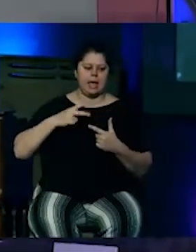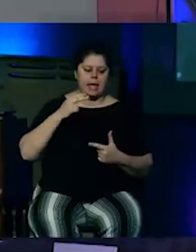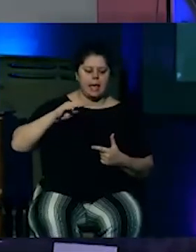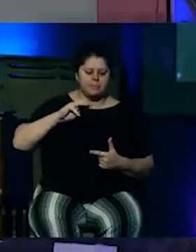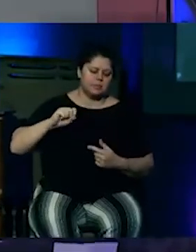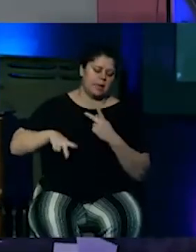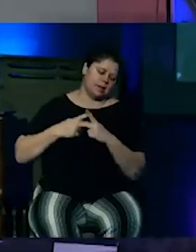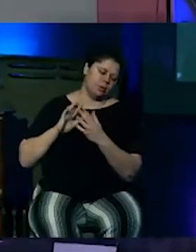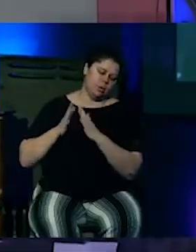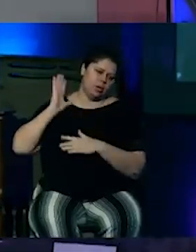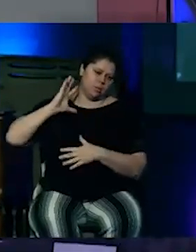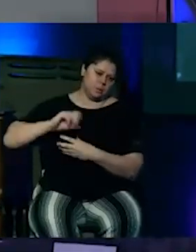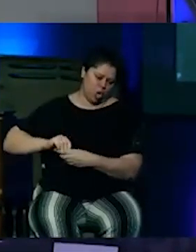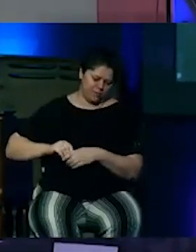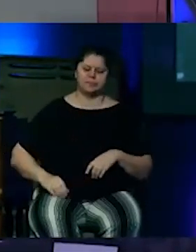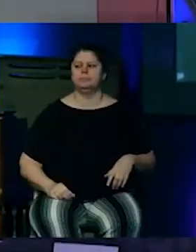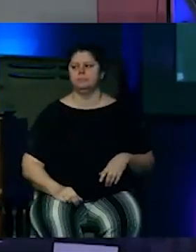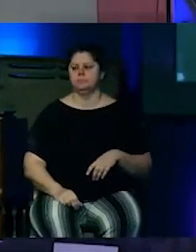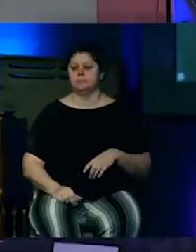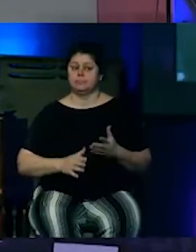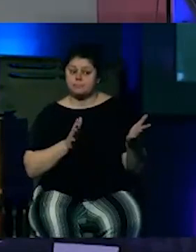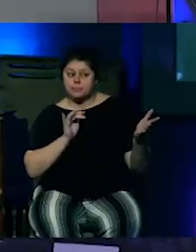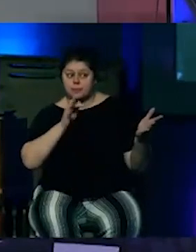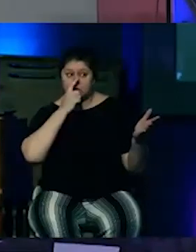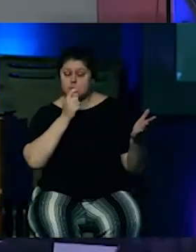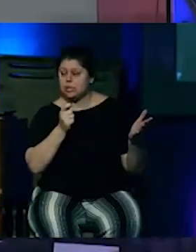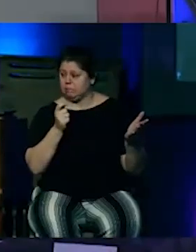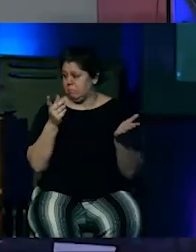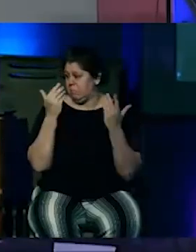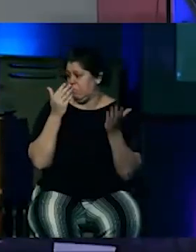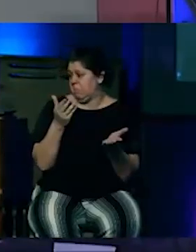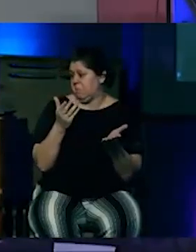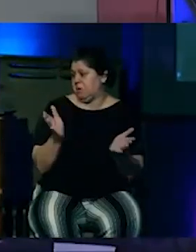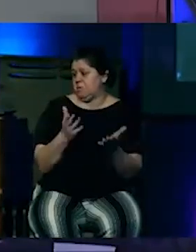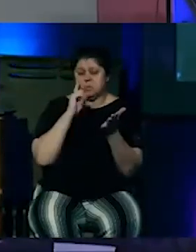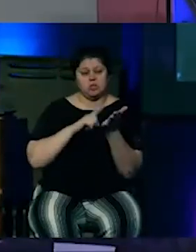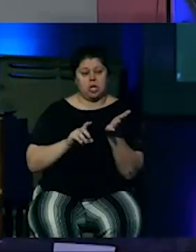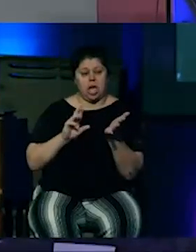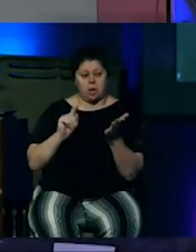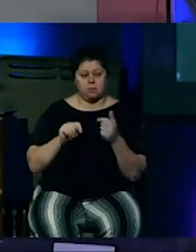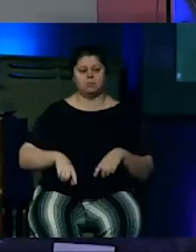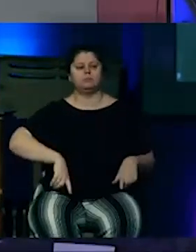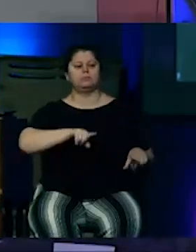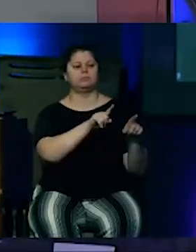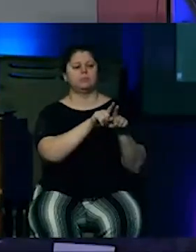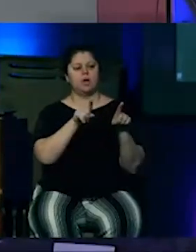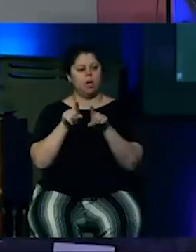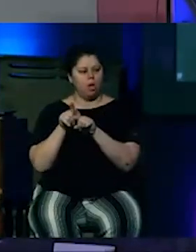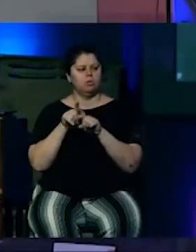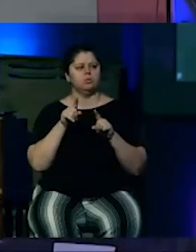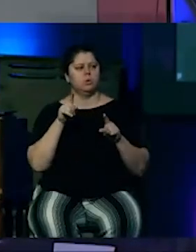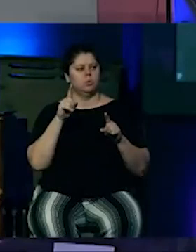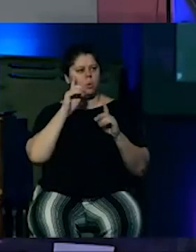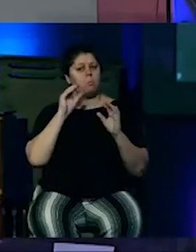community that I was a part of. And so if you're interested, feel free to check it out. I also hope that more musicians,